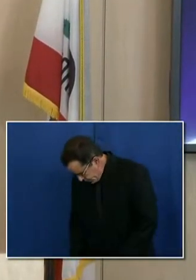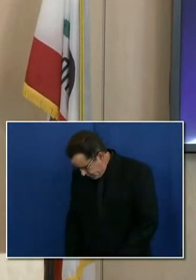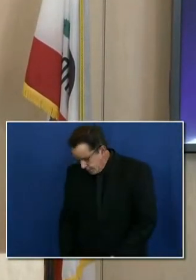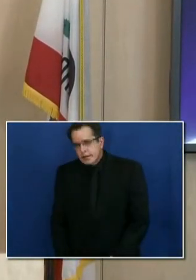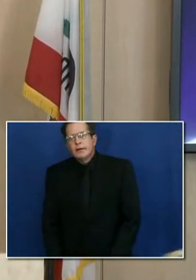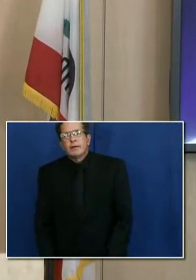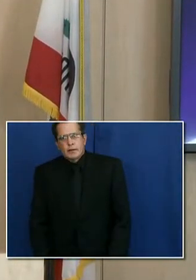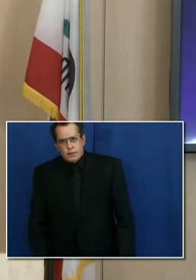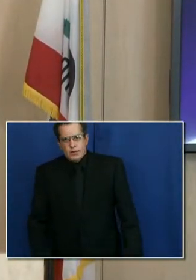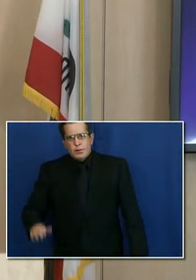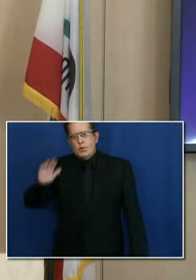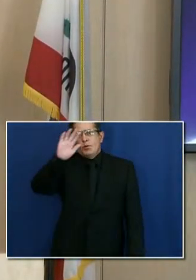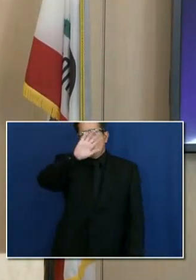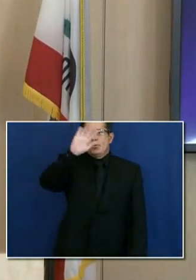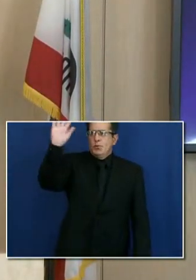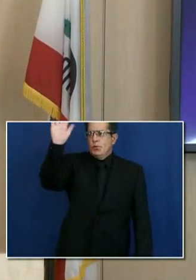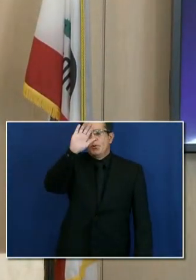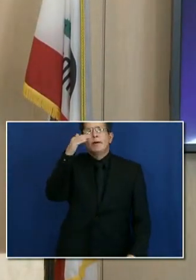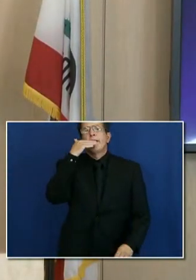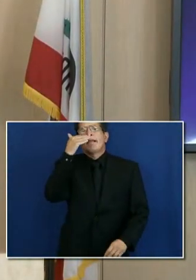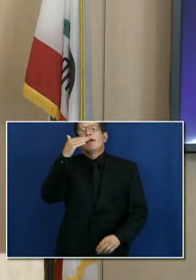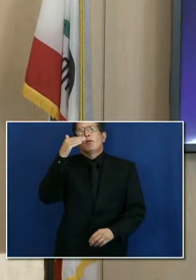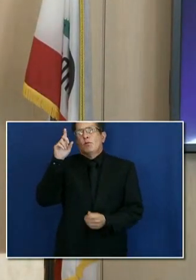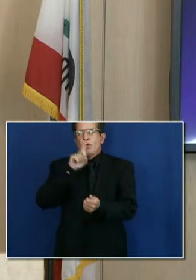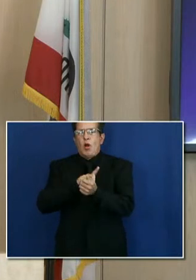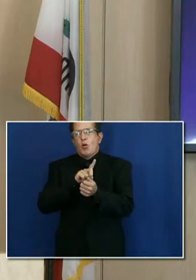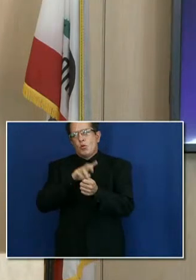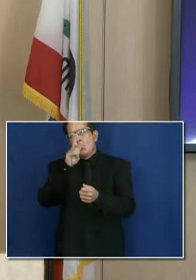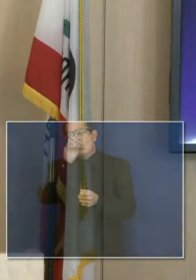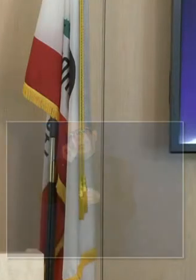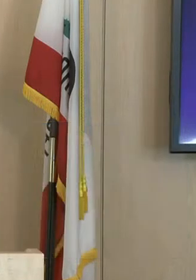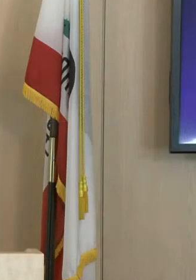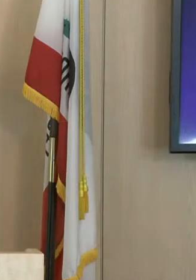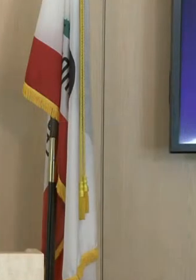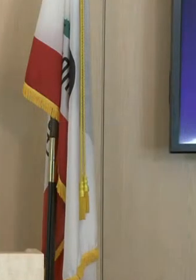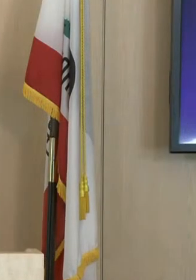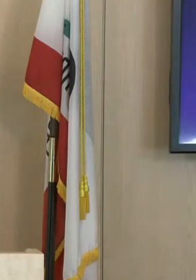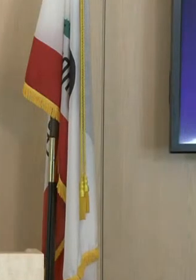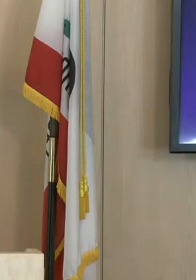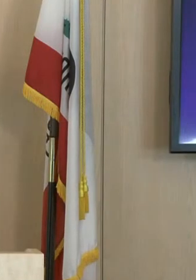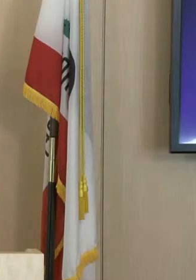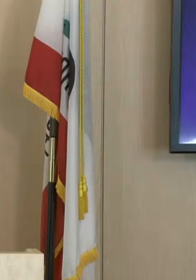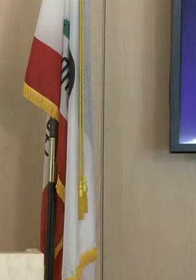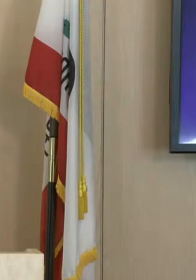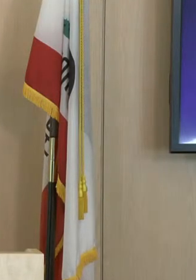Thank you, Dr. Wooten. We'll go directly to the questions. Matt Hoffman, KPBS.